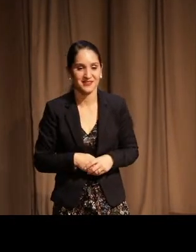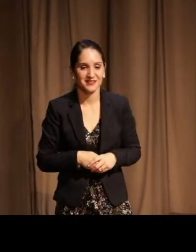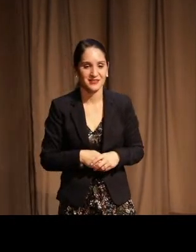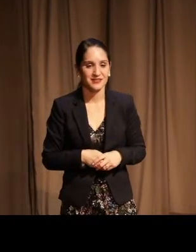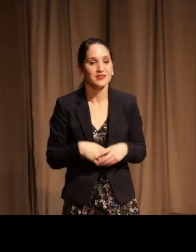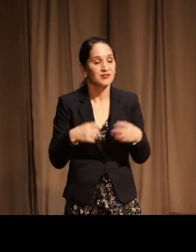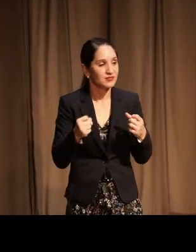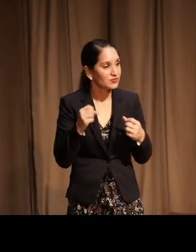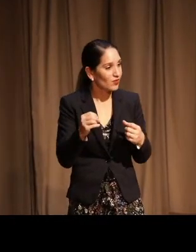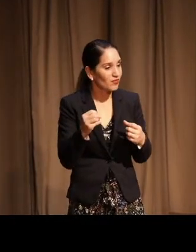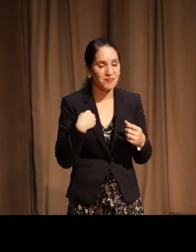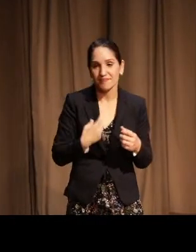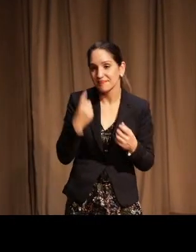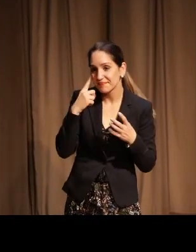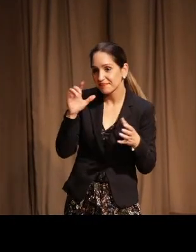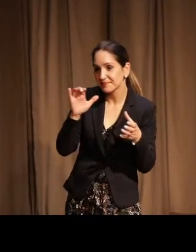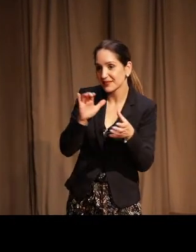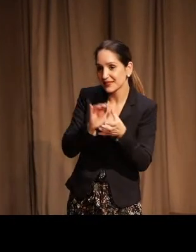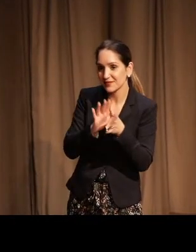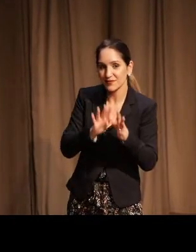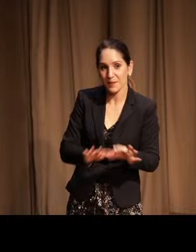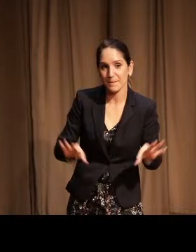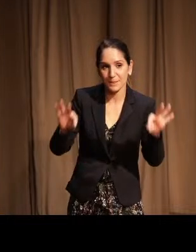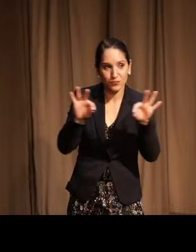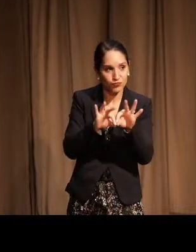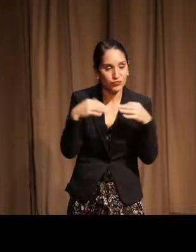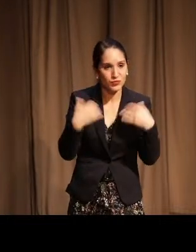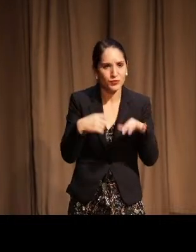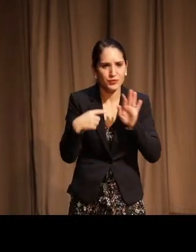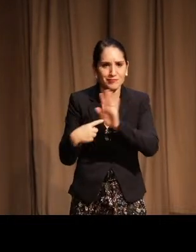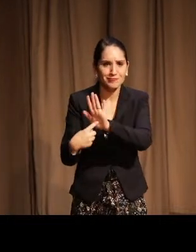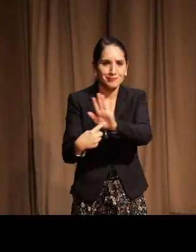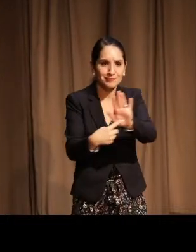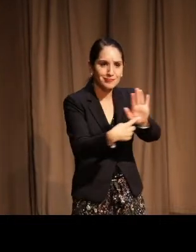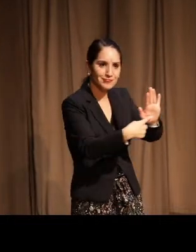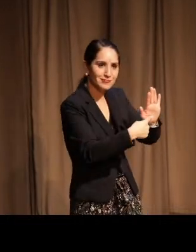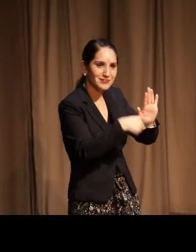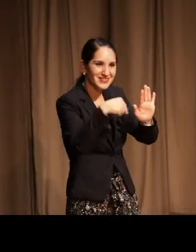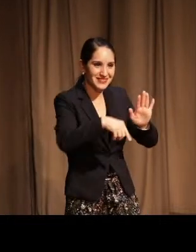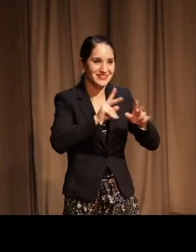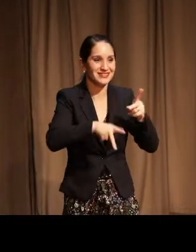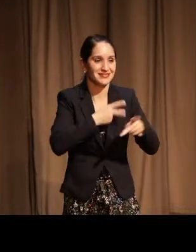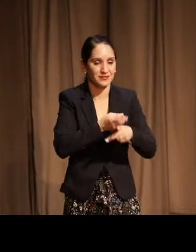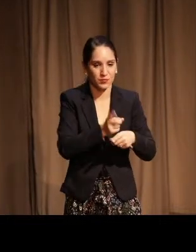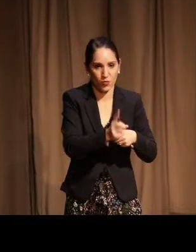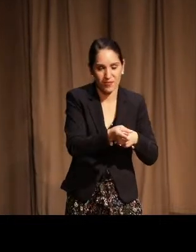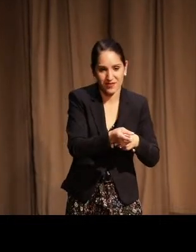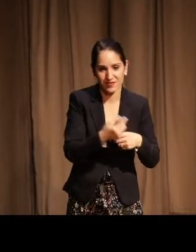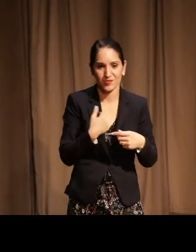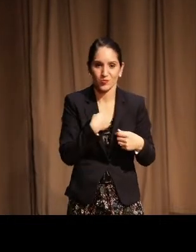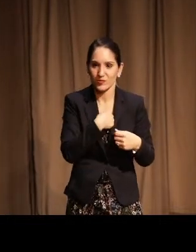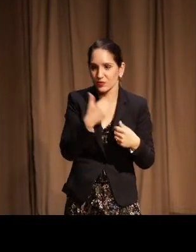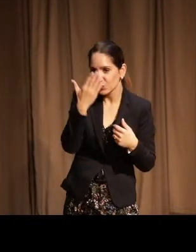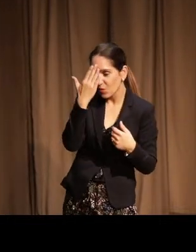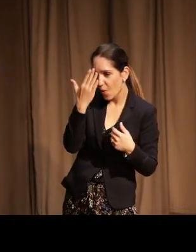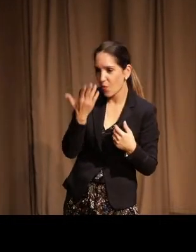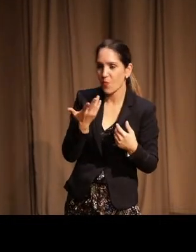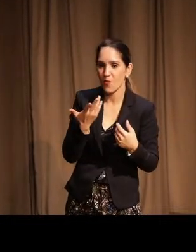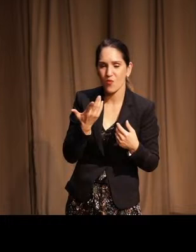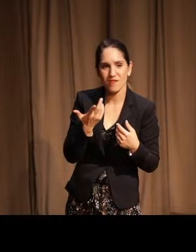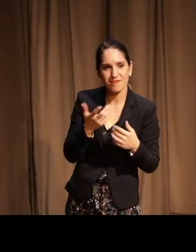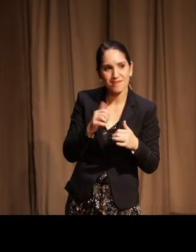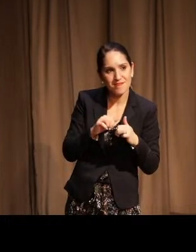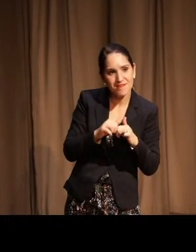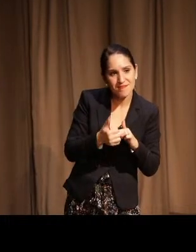So I believe in the importance to bring these portraits to these moments, because we know that it